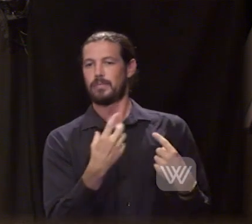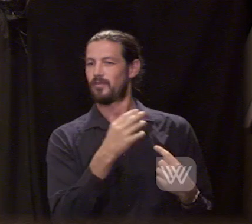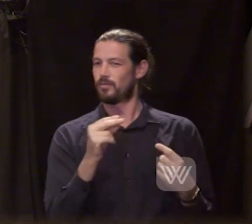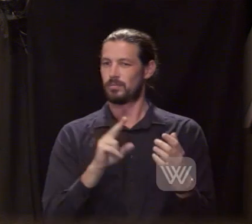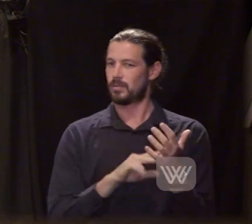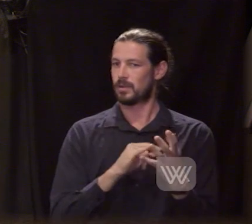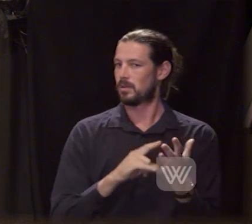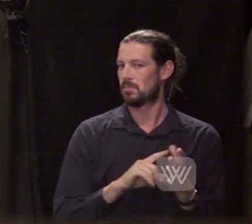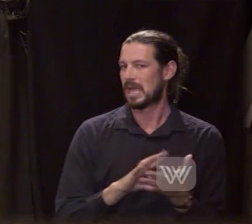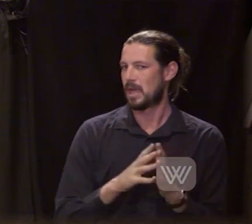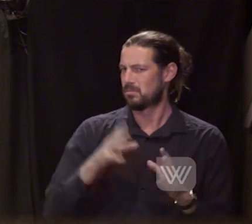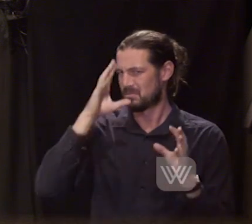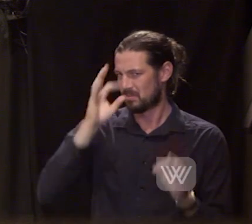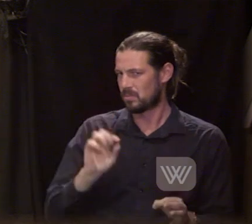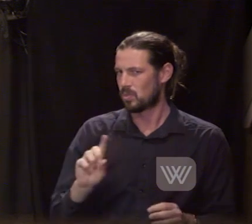particularly